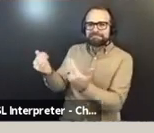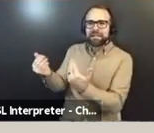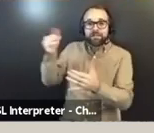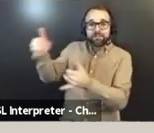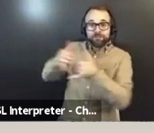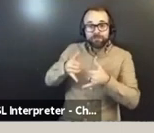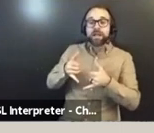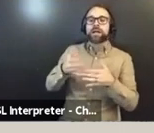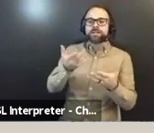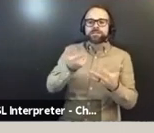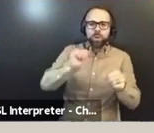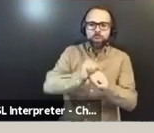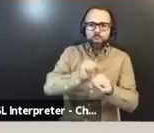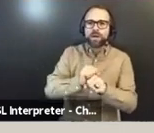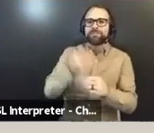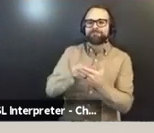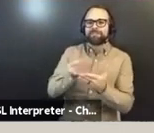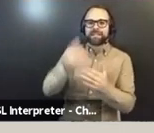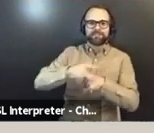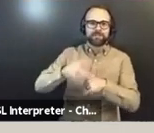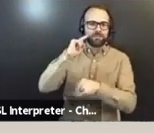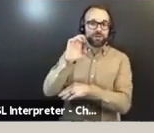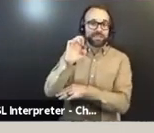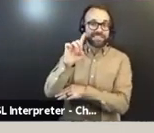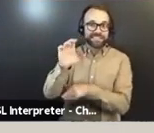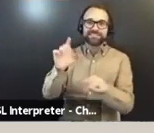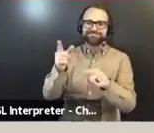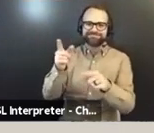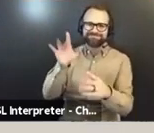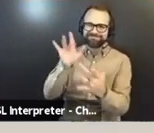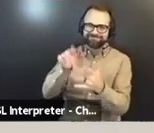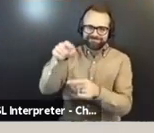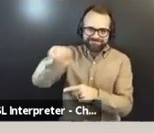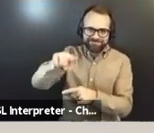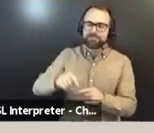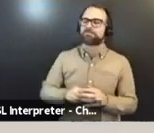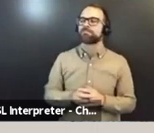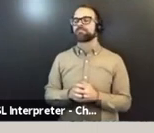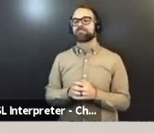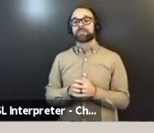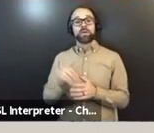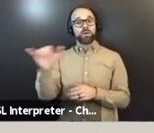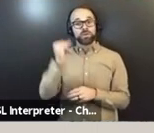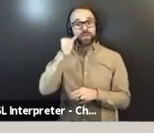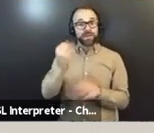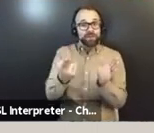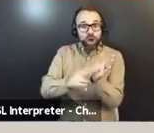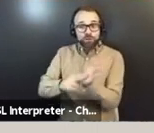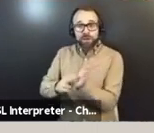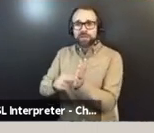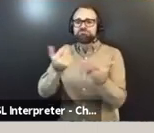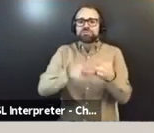work, there's funding available, and look at the EDC side for funding. On top of that, if you've got contracts and actually doing some